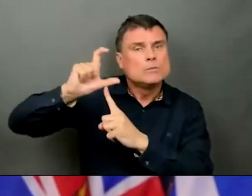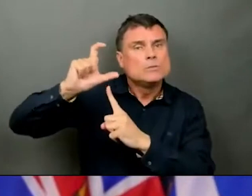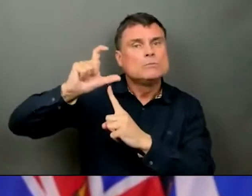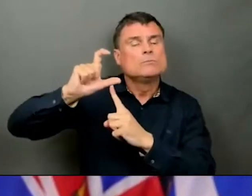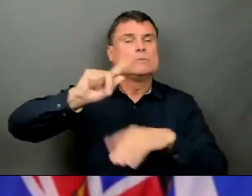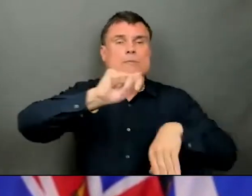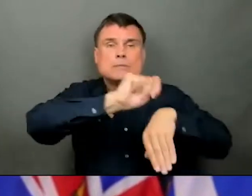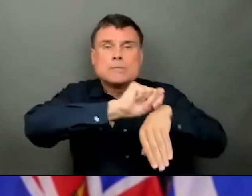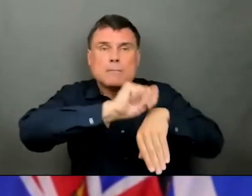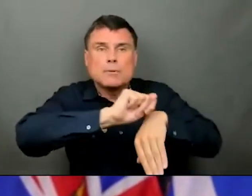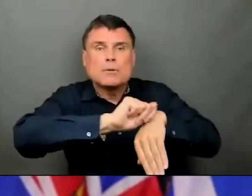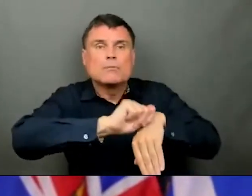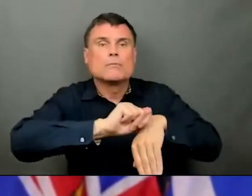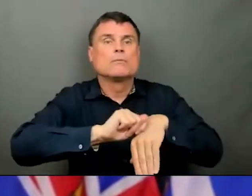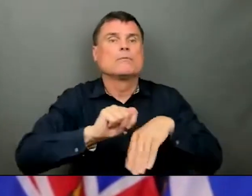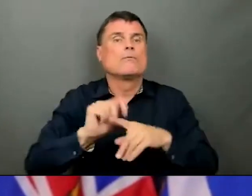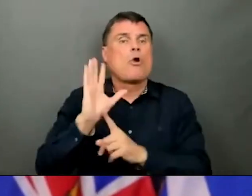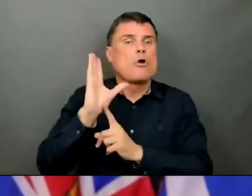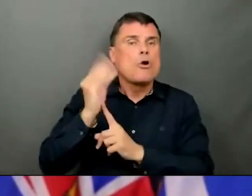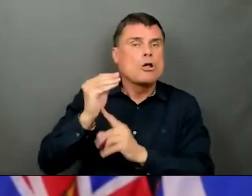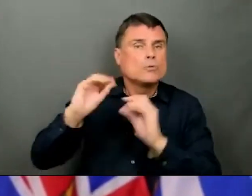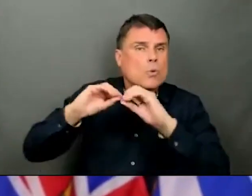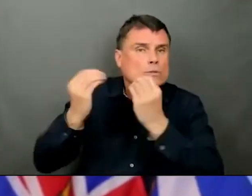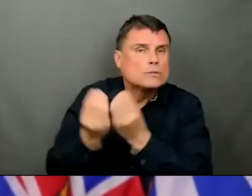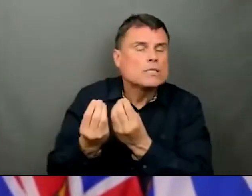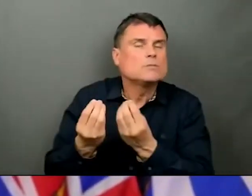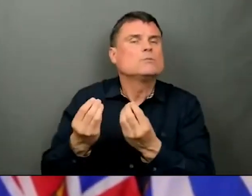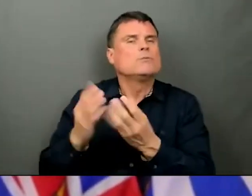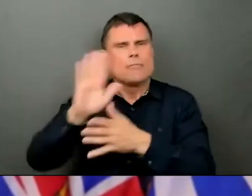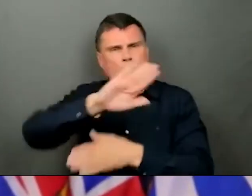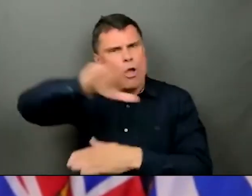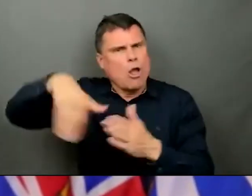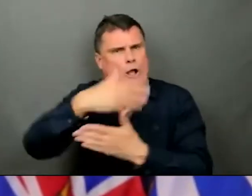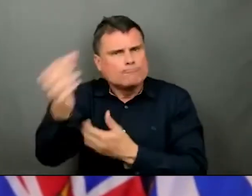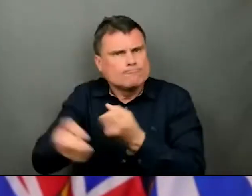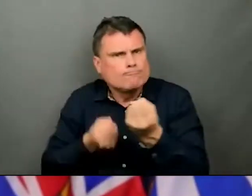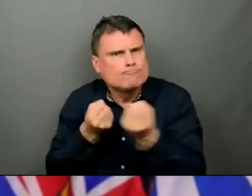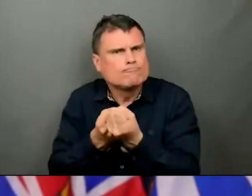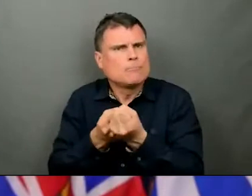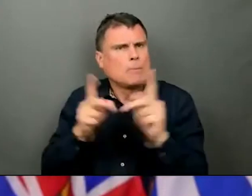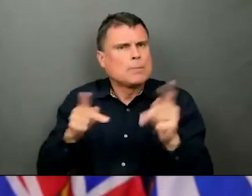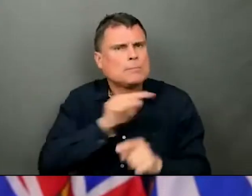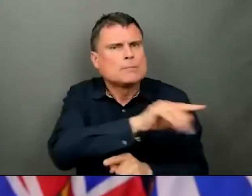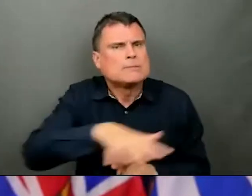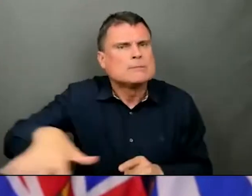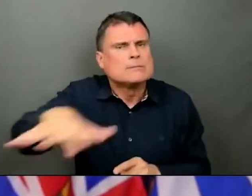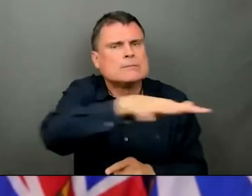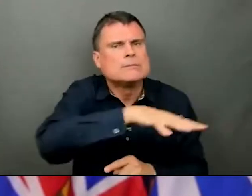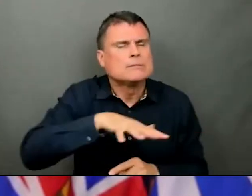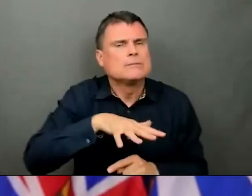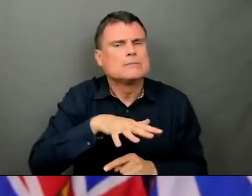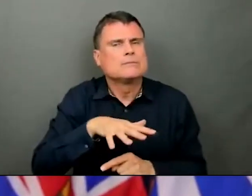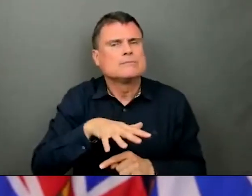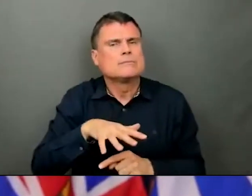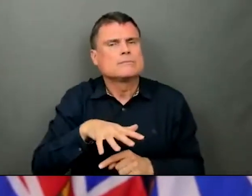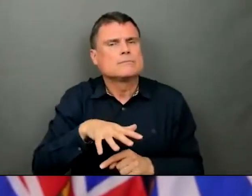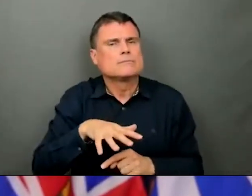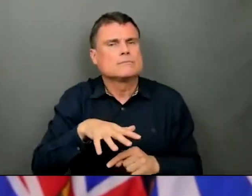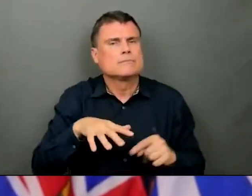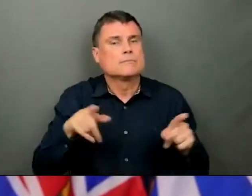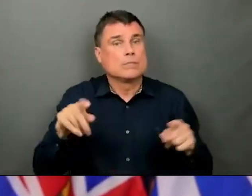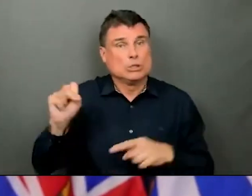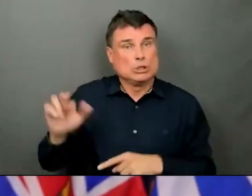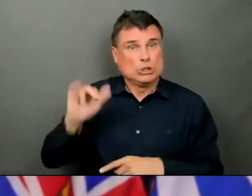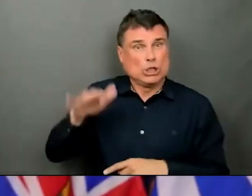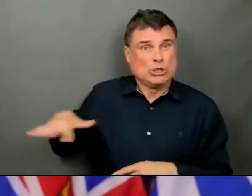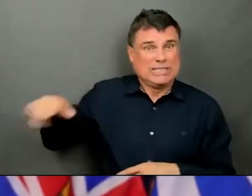who are supporting the effort there. As you know, by local health area, Surrey is more vaccinated than average, but when you